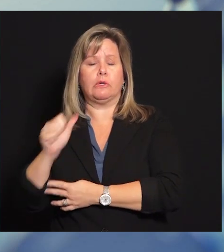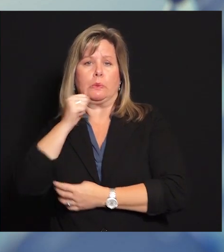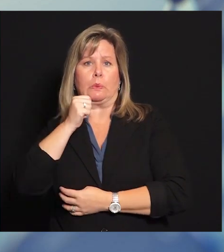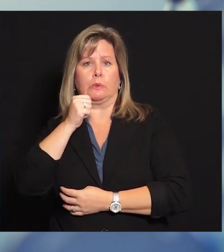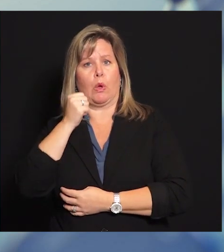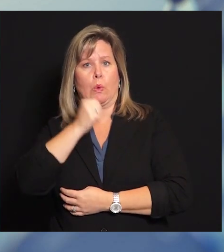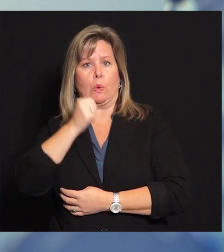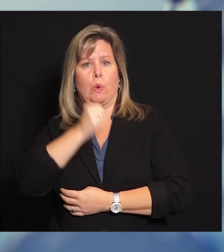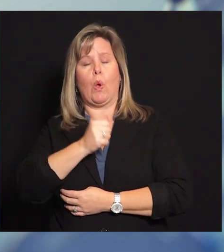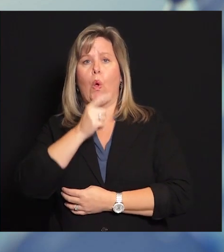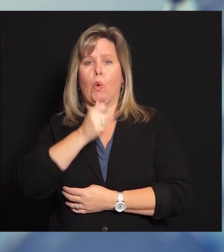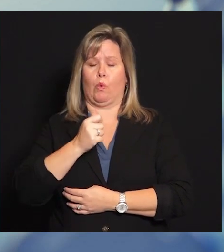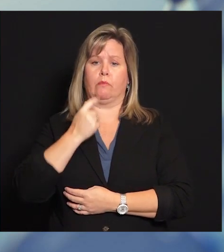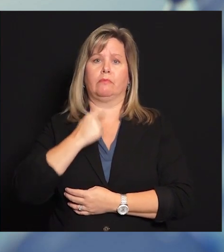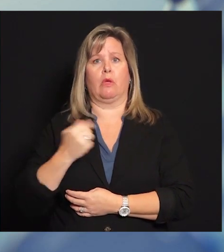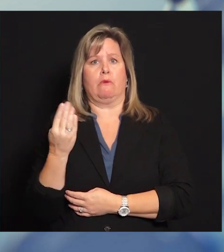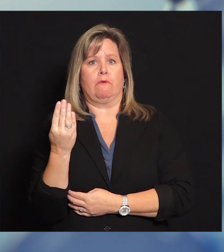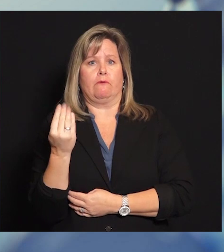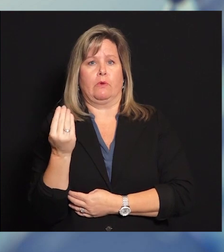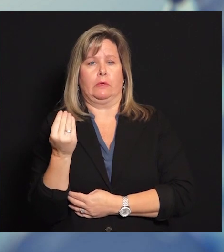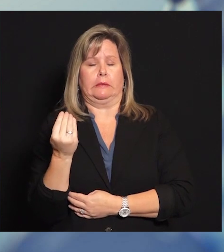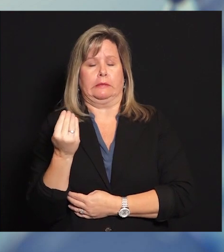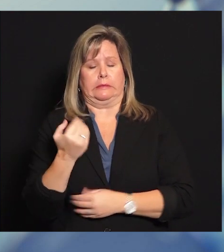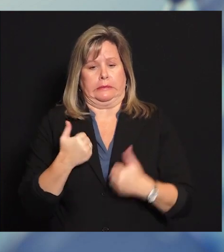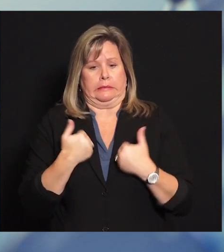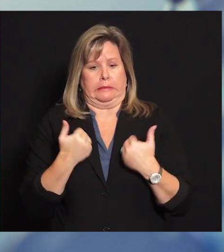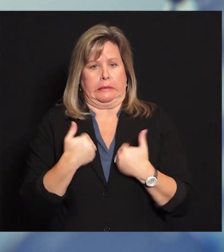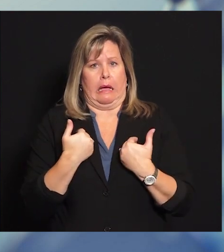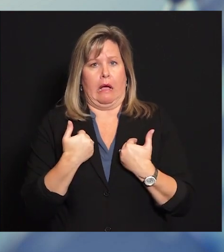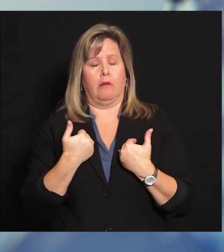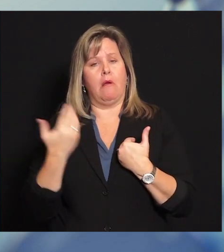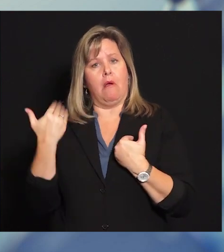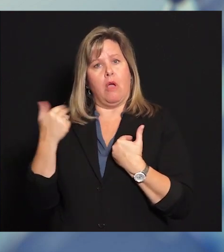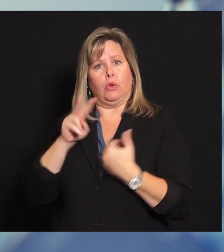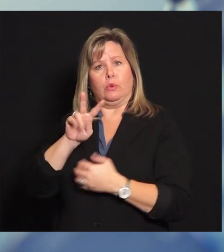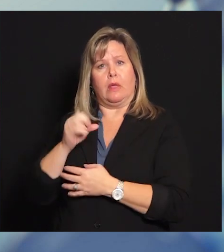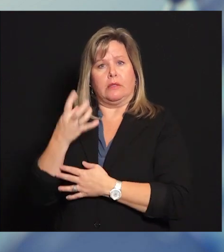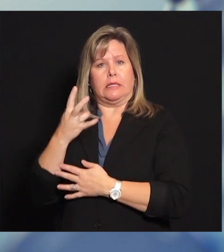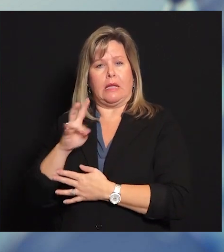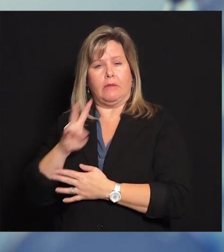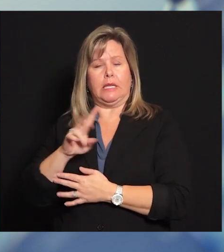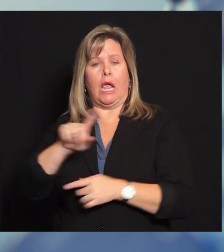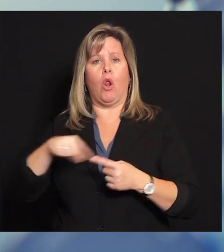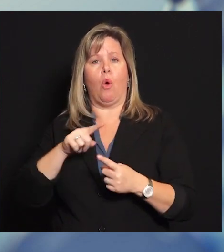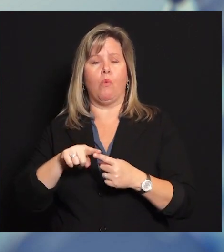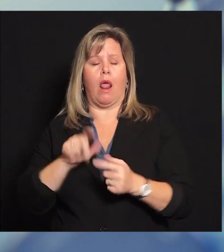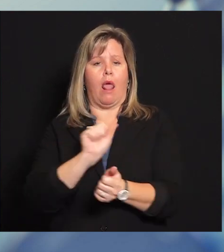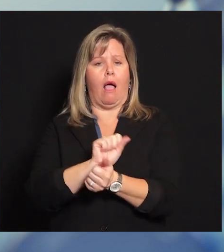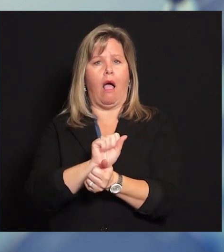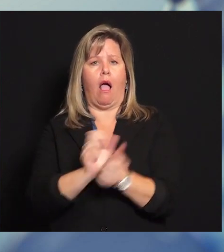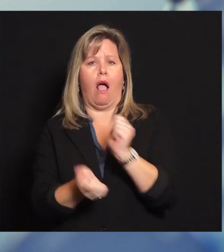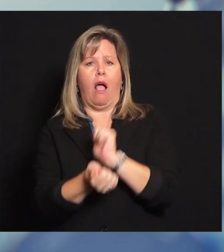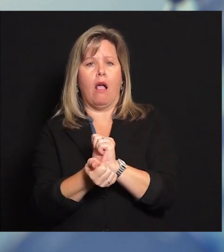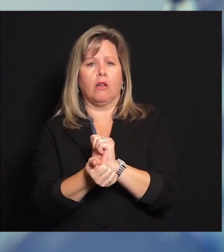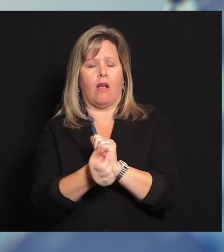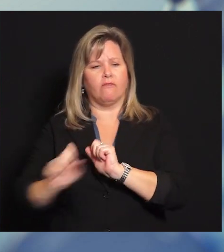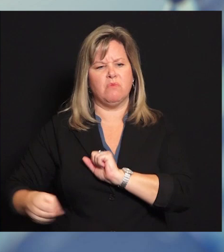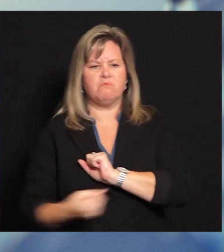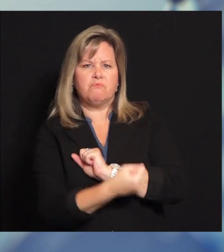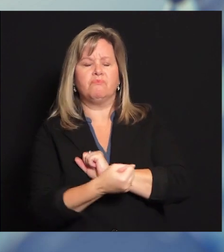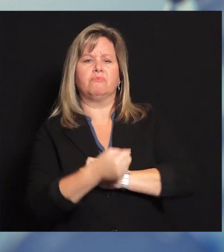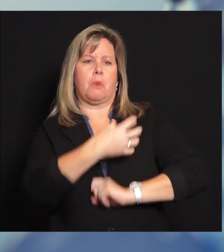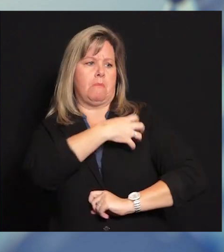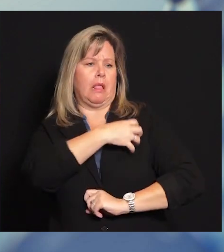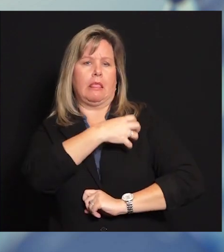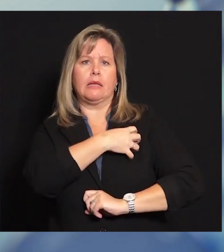from 2017 when Grand Rapids police handcuffed her and put her in the back of a cruiser. The outrage over the incident prompted